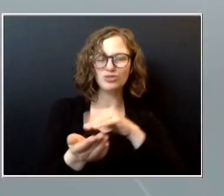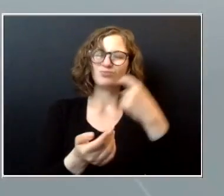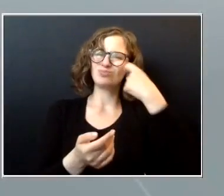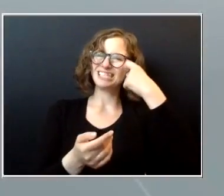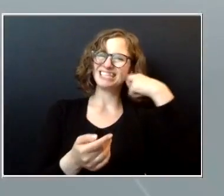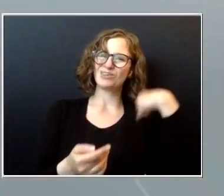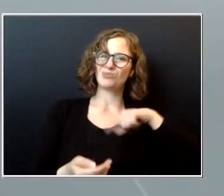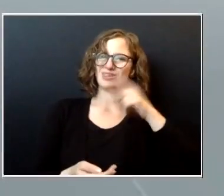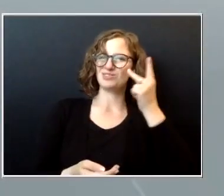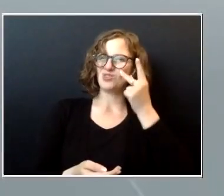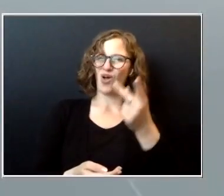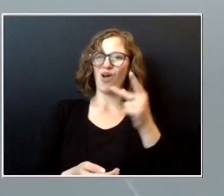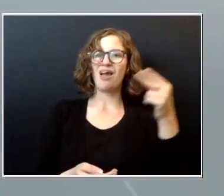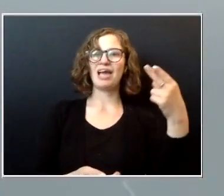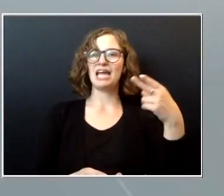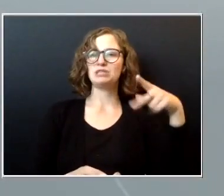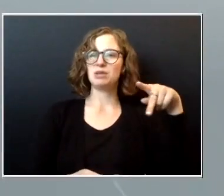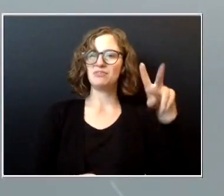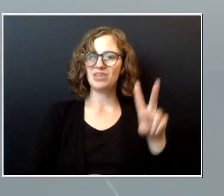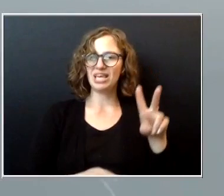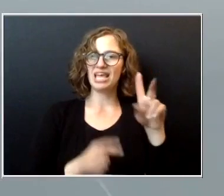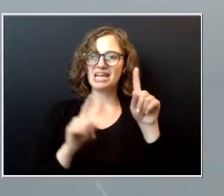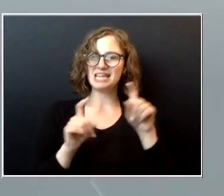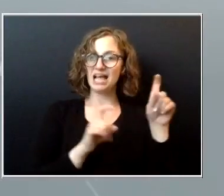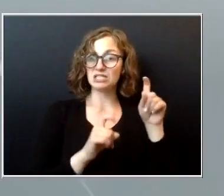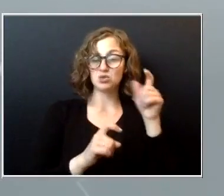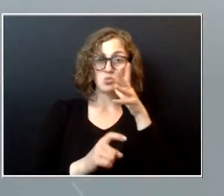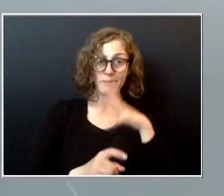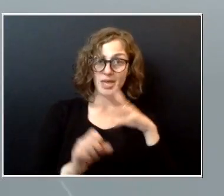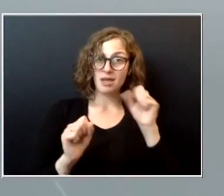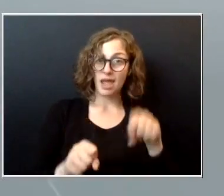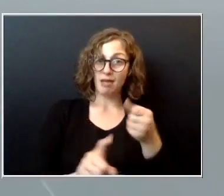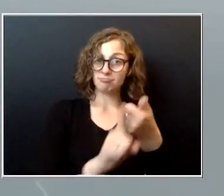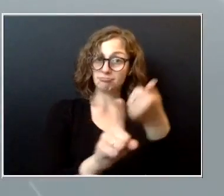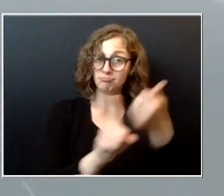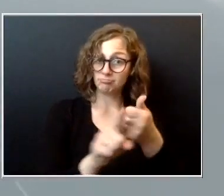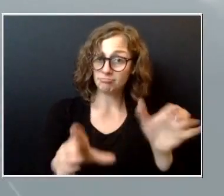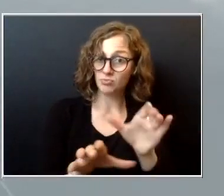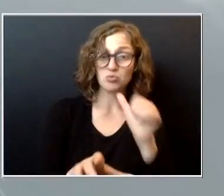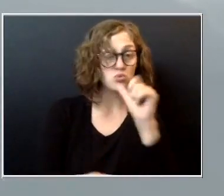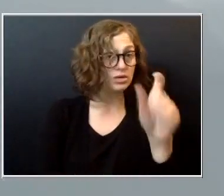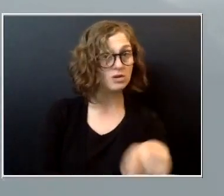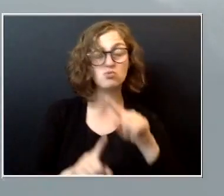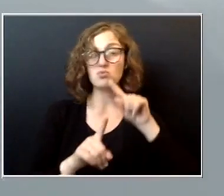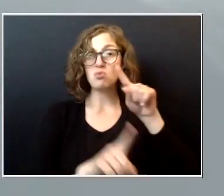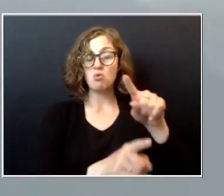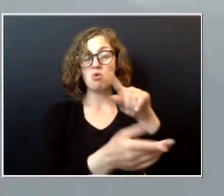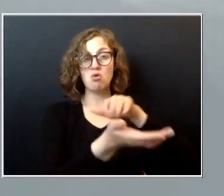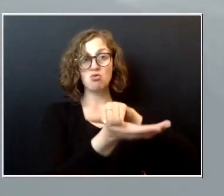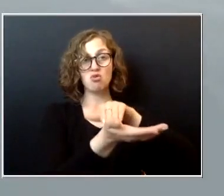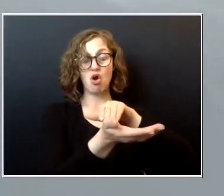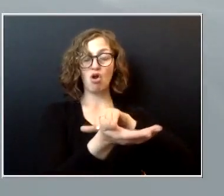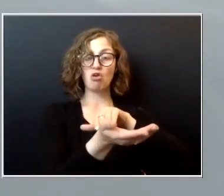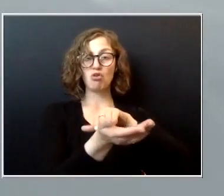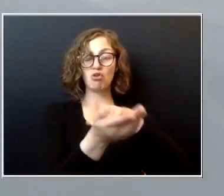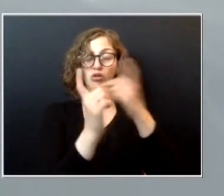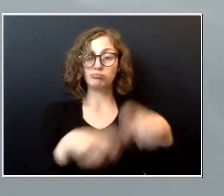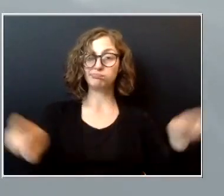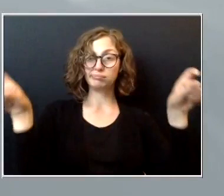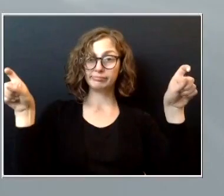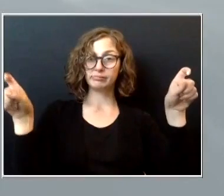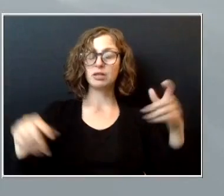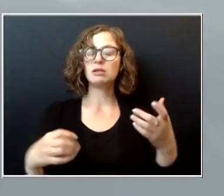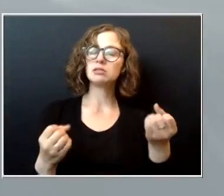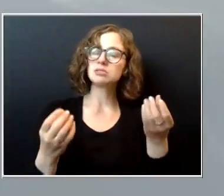an HPV test that women can perform themselves without going in for a pelvic exam with a doctor. So any thoughts on